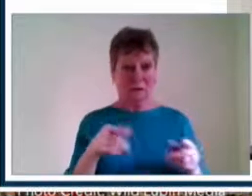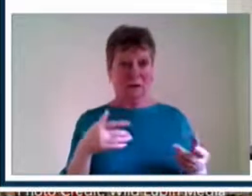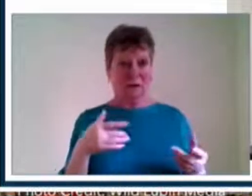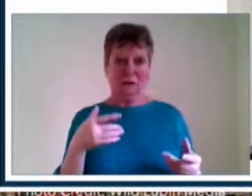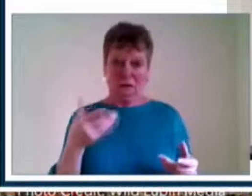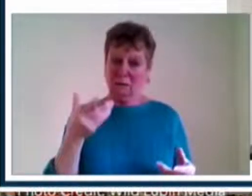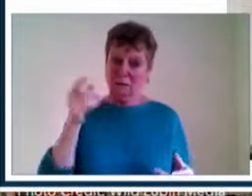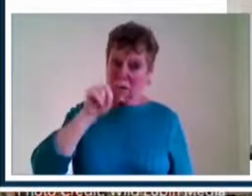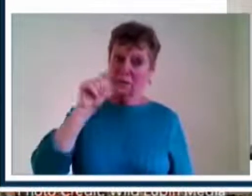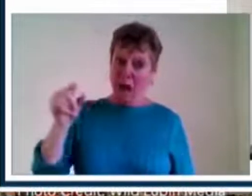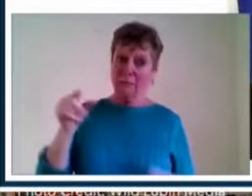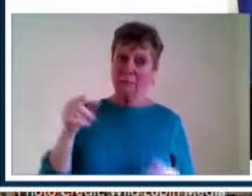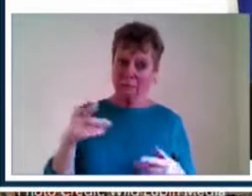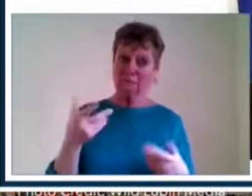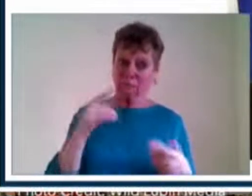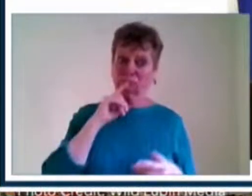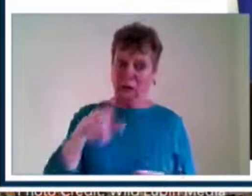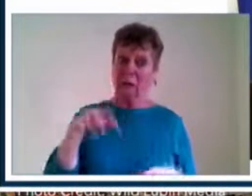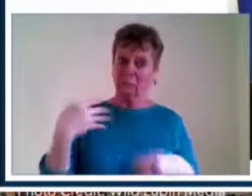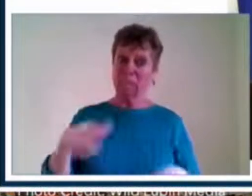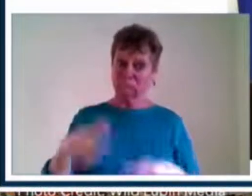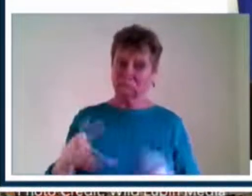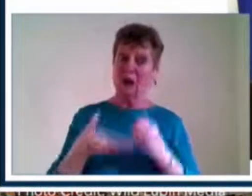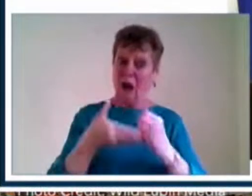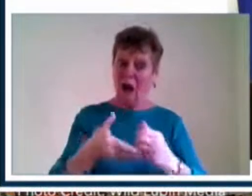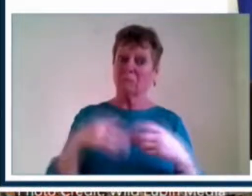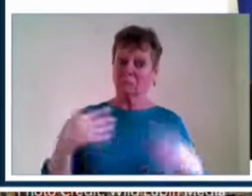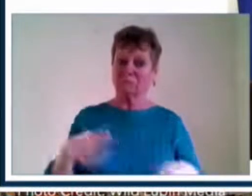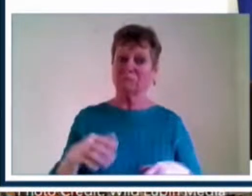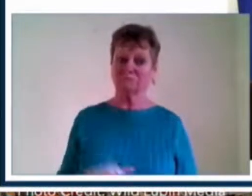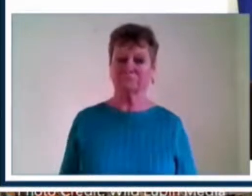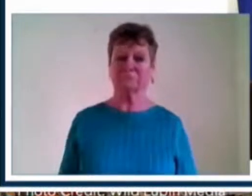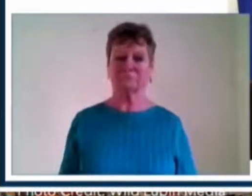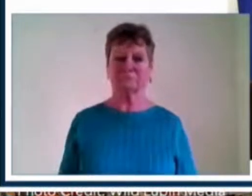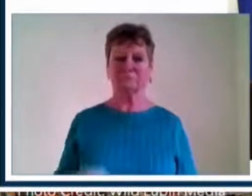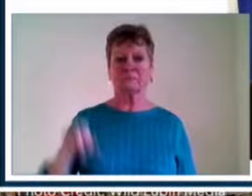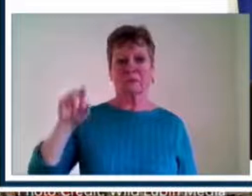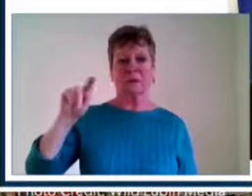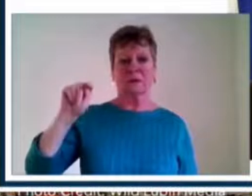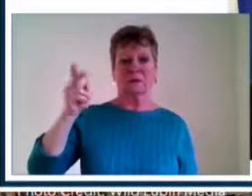already. Next, we'll go to the examiners, Tim Bousquet. Go ahead, Tim.